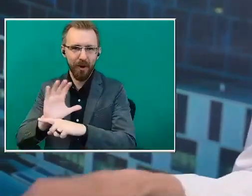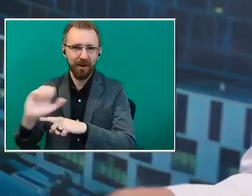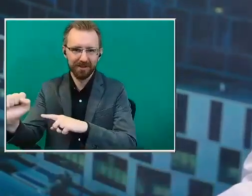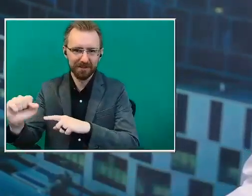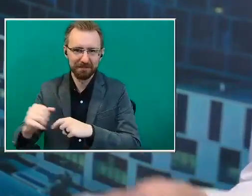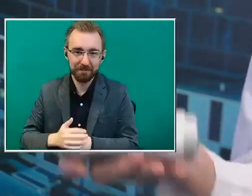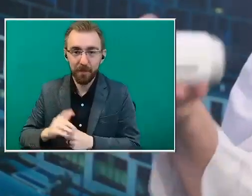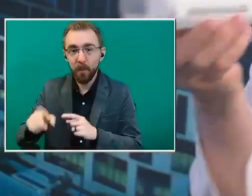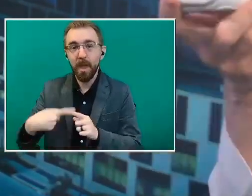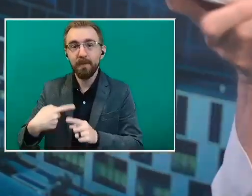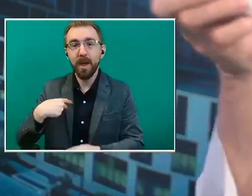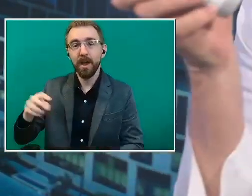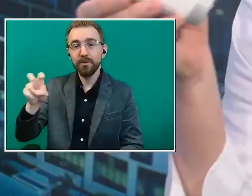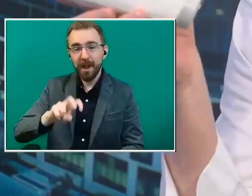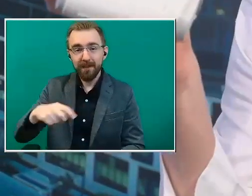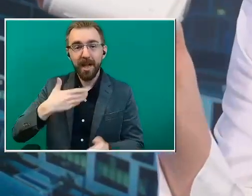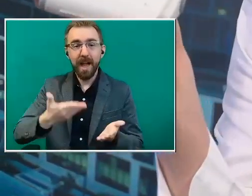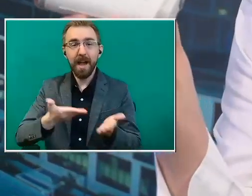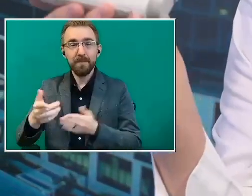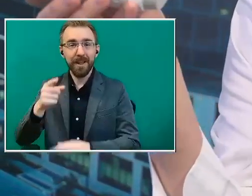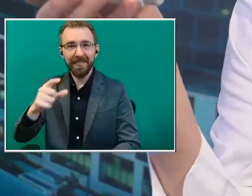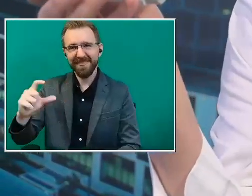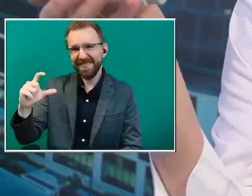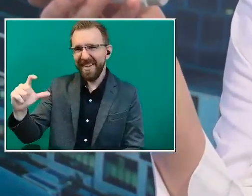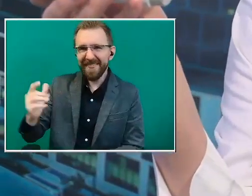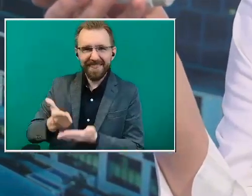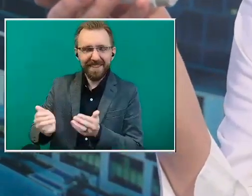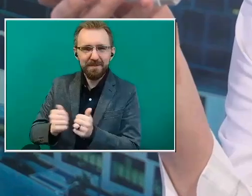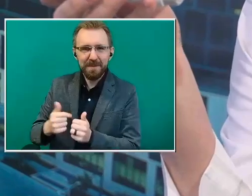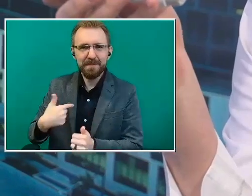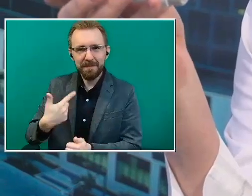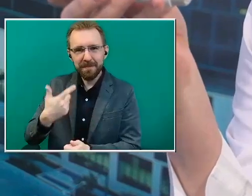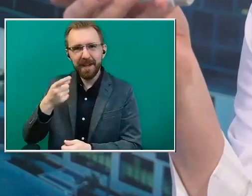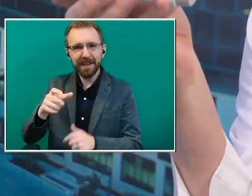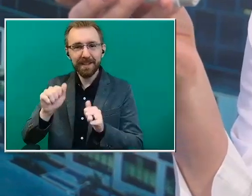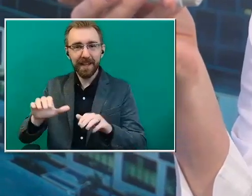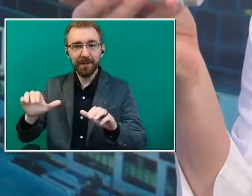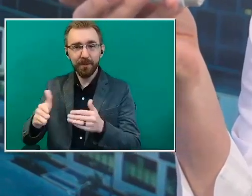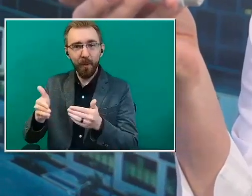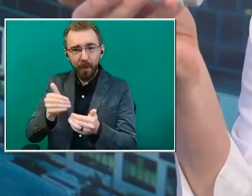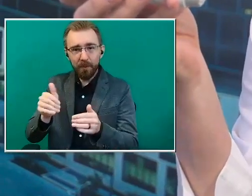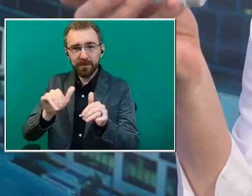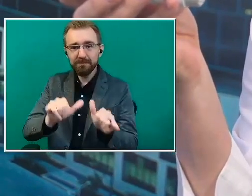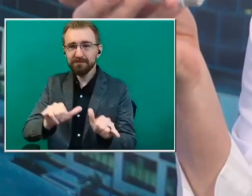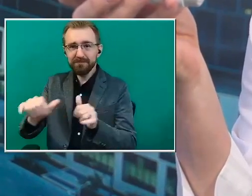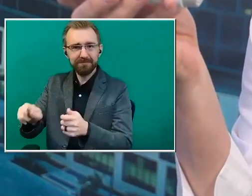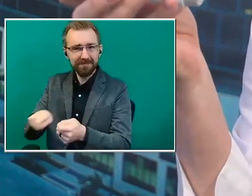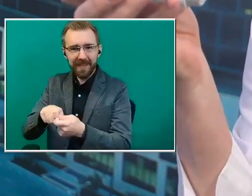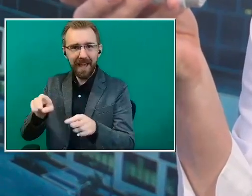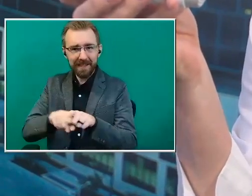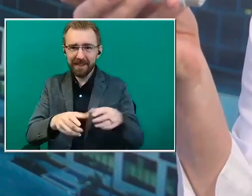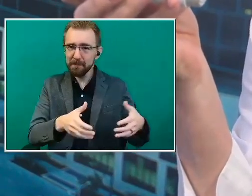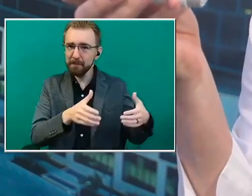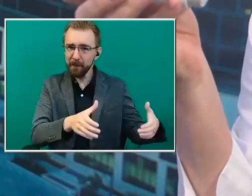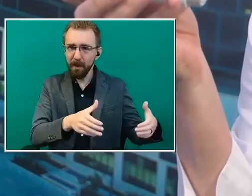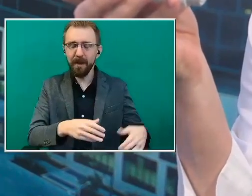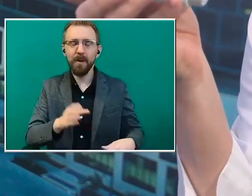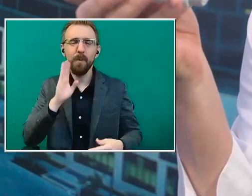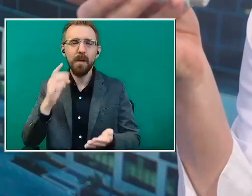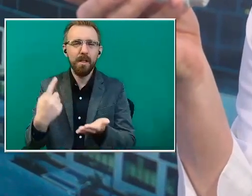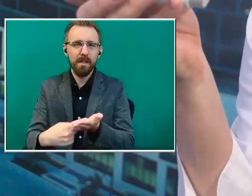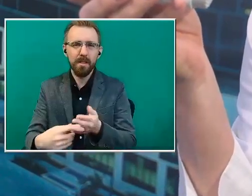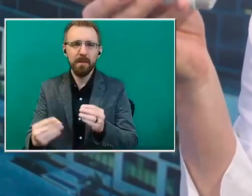I take this little bugger with me because it could do almost all the same stuff as this big one. We're going to talk a little bit more about the difference